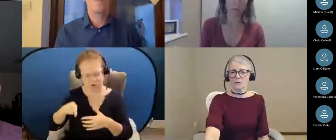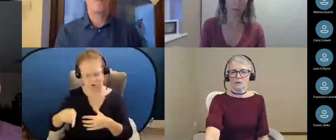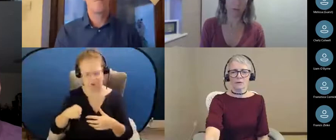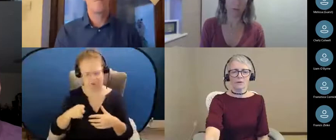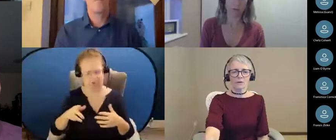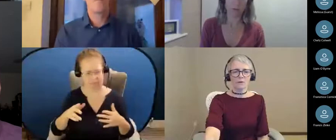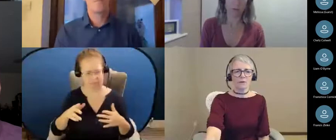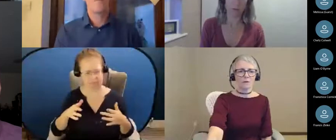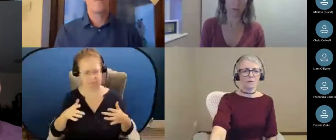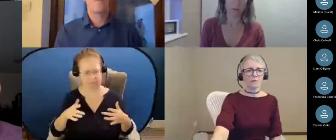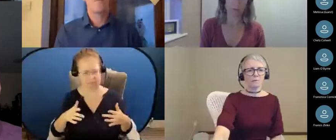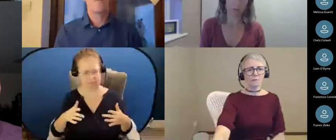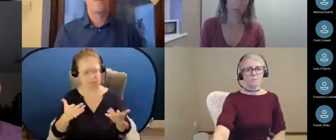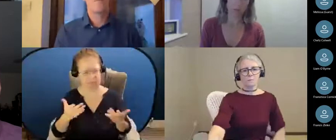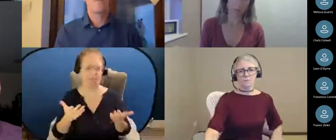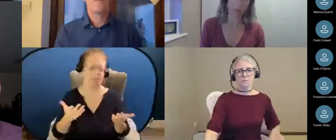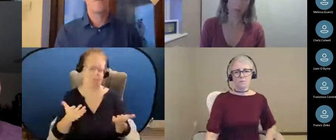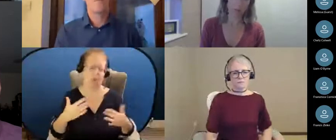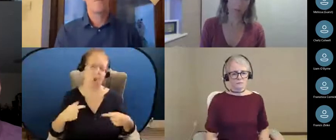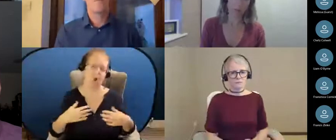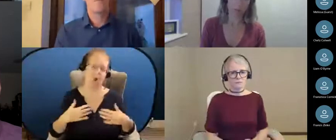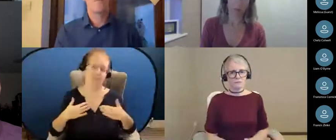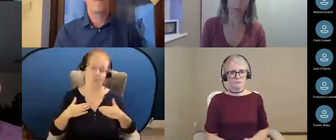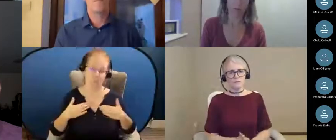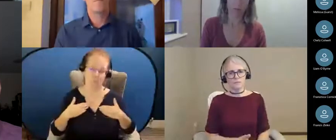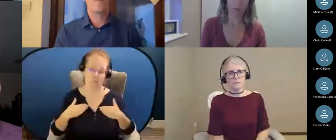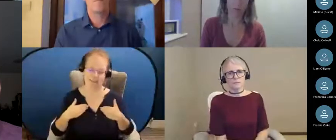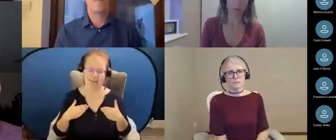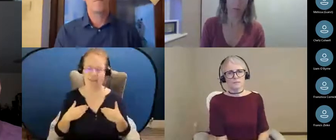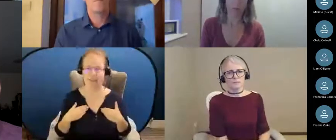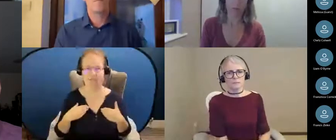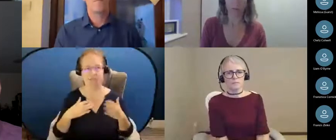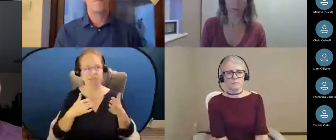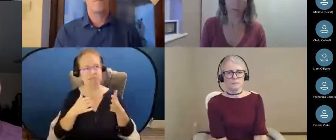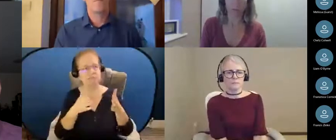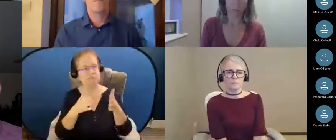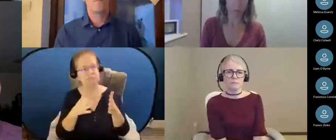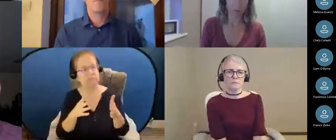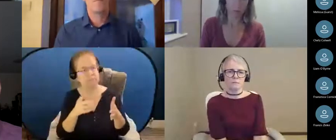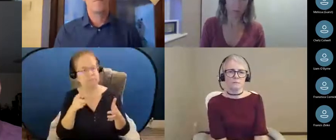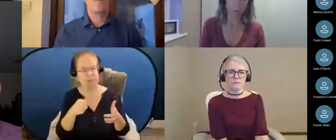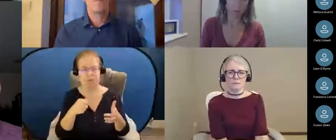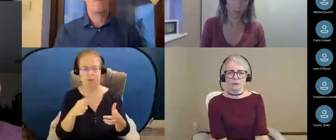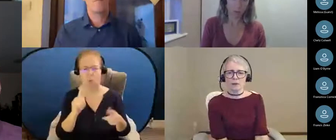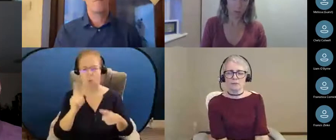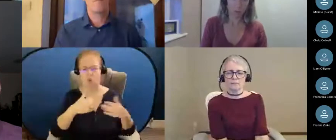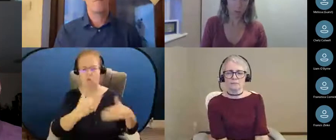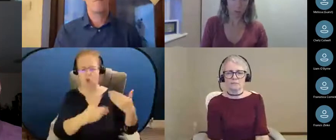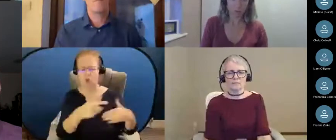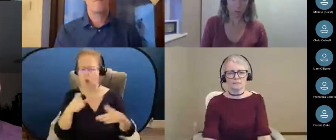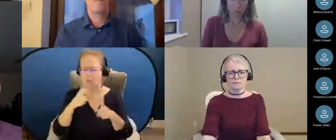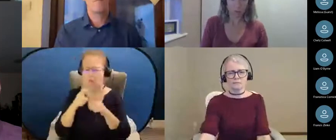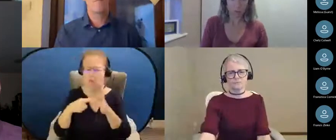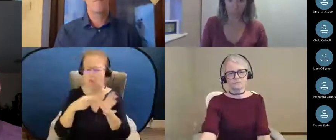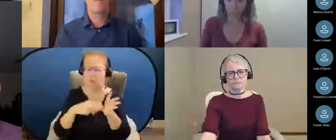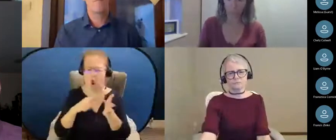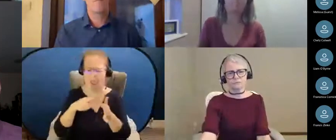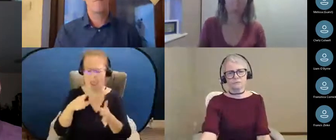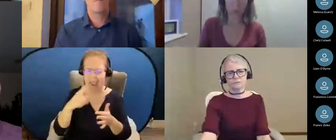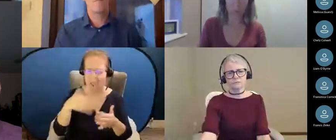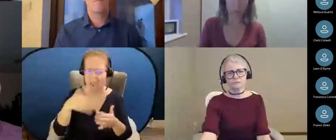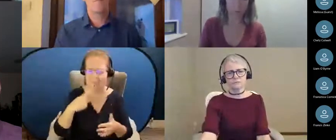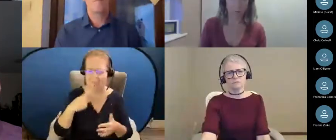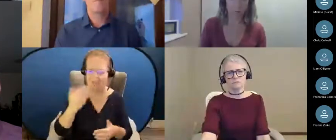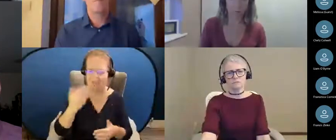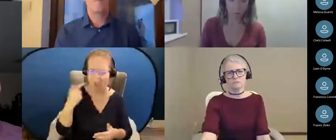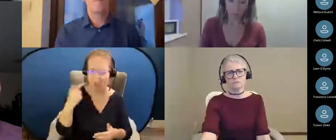know, you for example, for me, looking at the wider, you know, what's going on when you were saying, Diane, about, you know, the